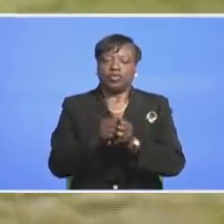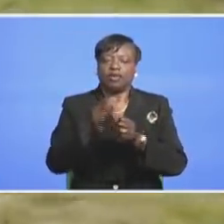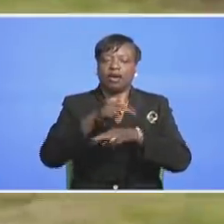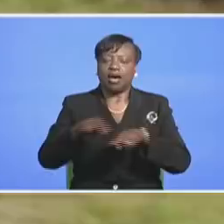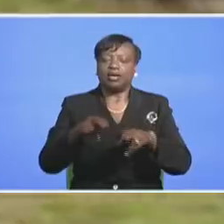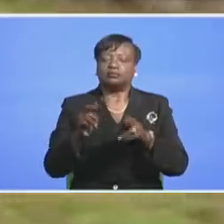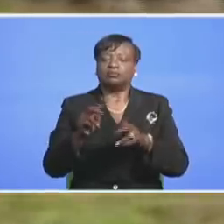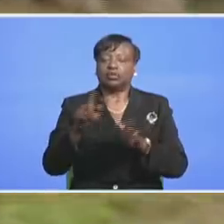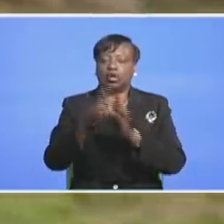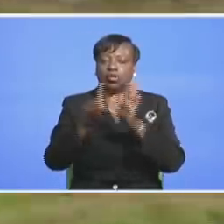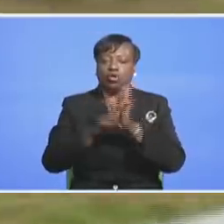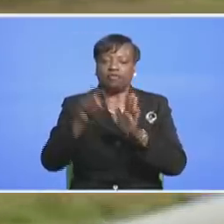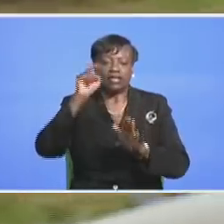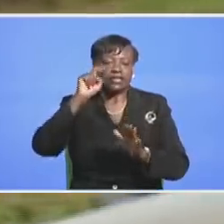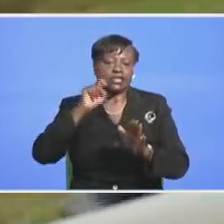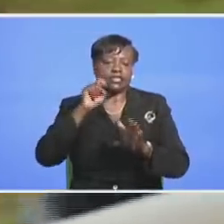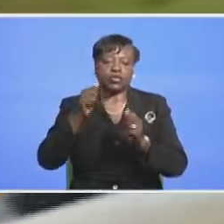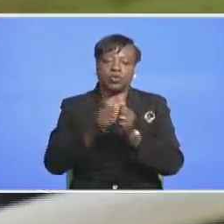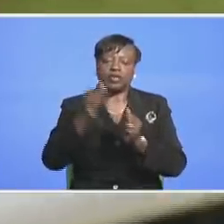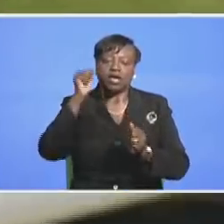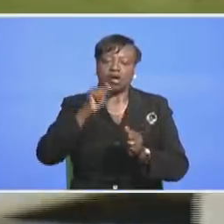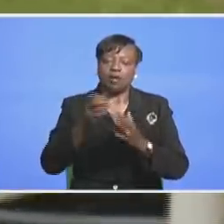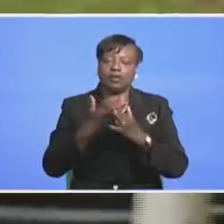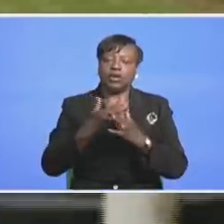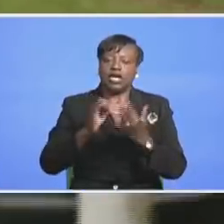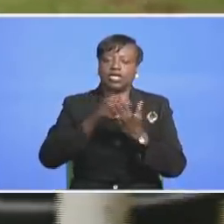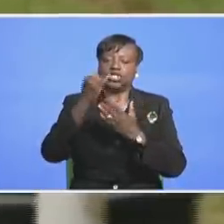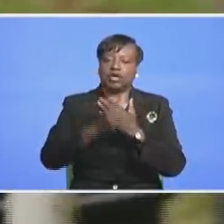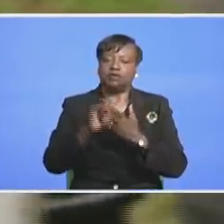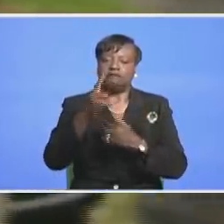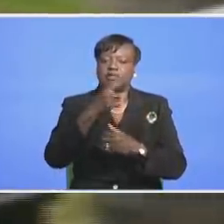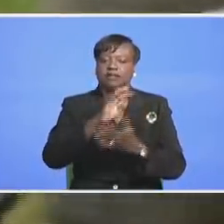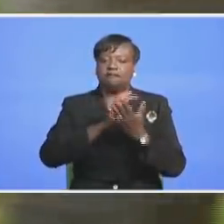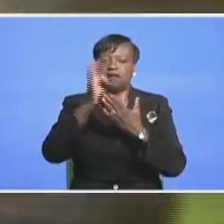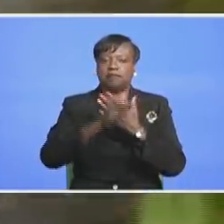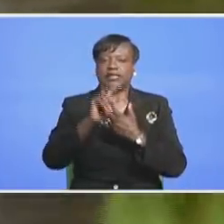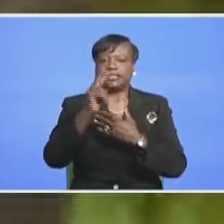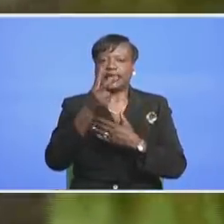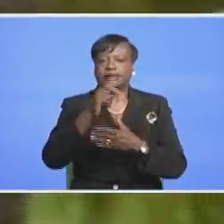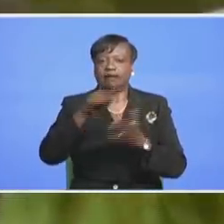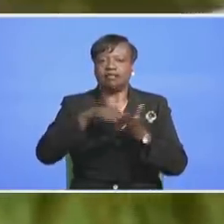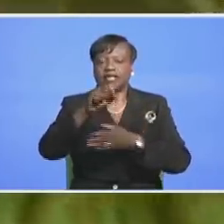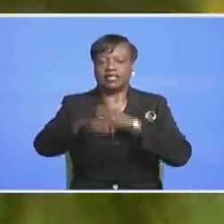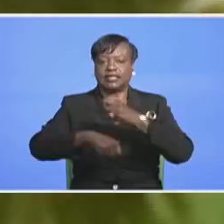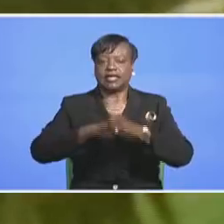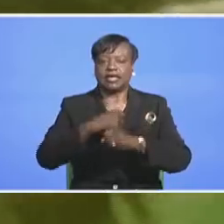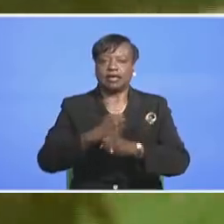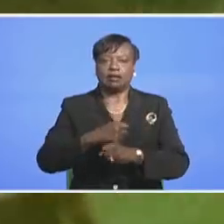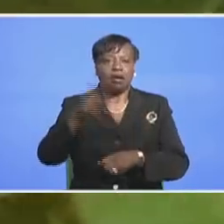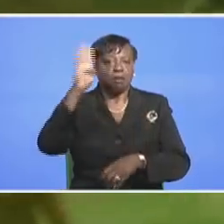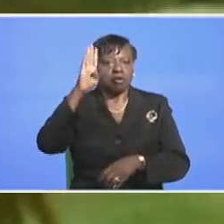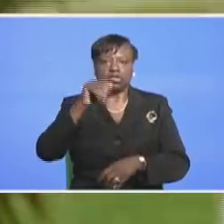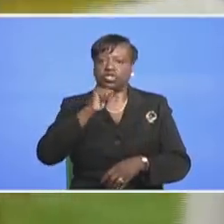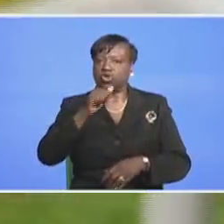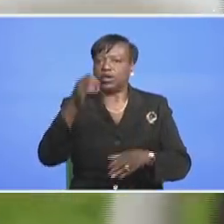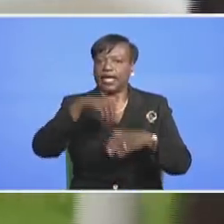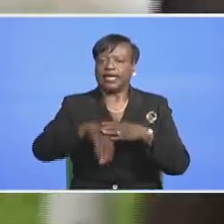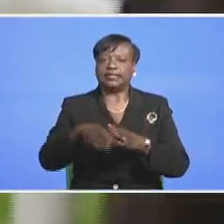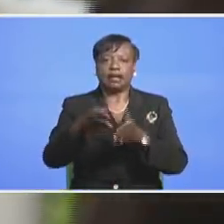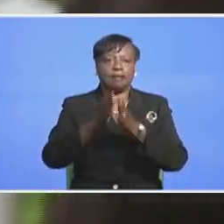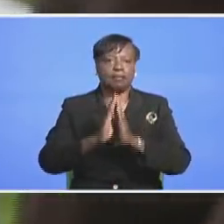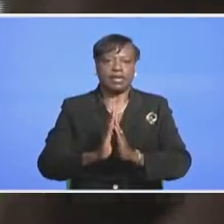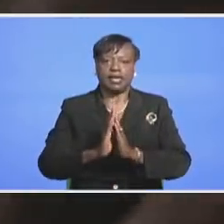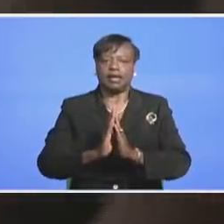10-year-old girl between January 1st through February 2nd of this year here in New Providence. Burrows was not required to enter a plea to that